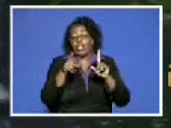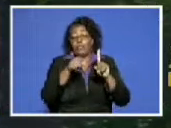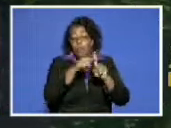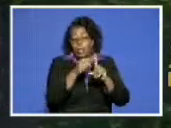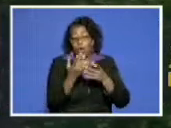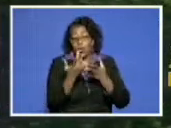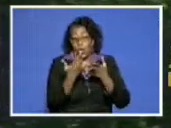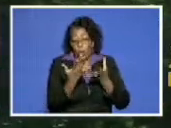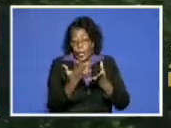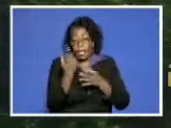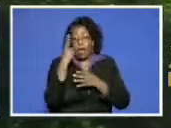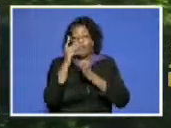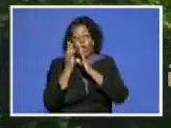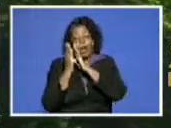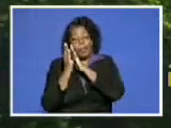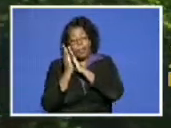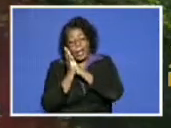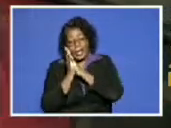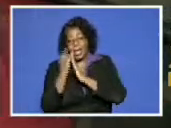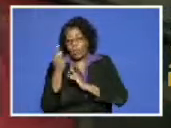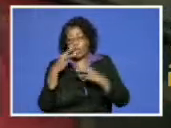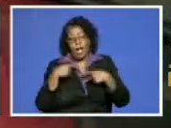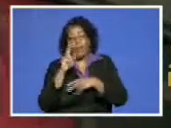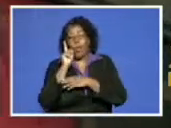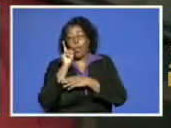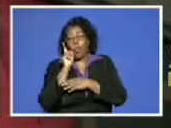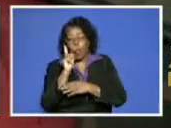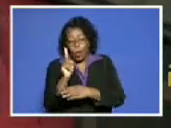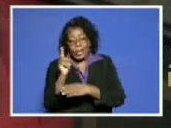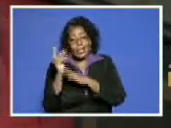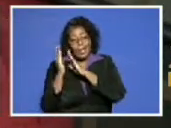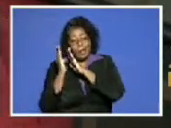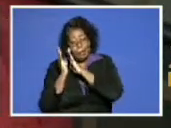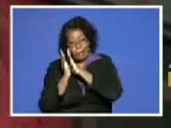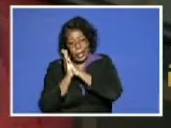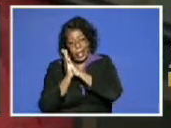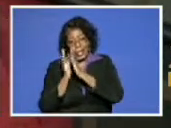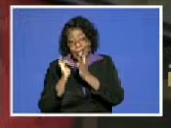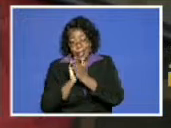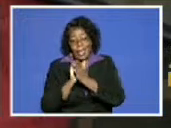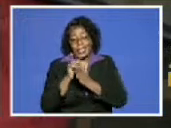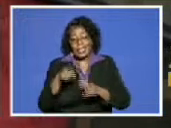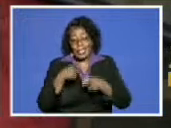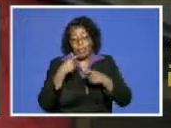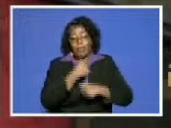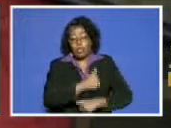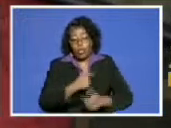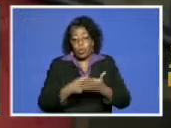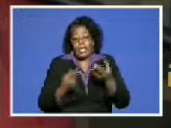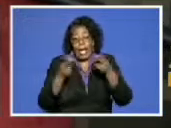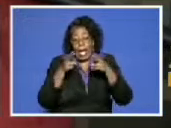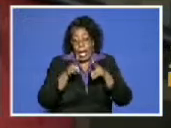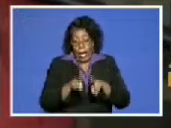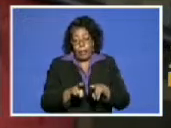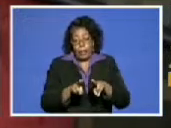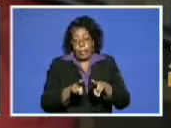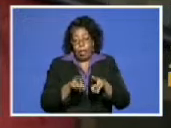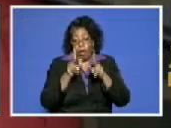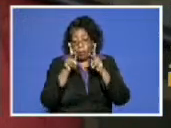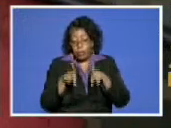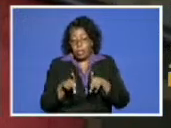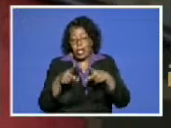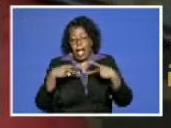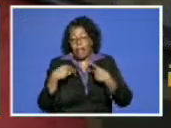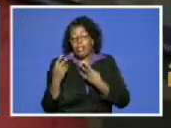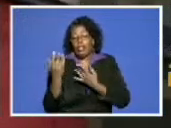for a bed. And if you only have one bed available in our special pathogen unit, that gives you an appreciation for what's happening in terms of patient having